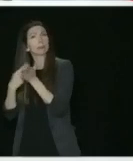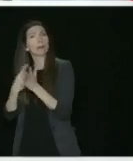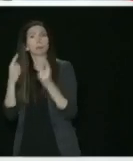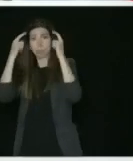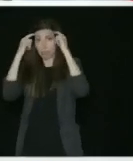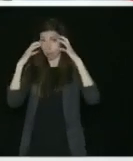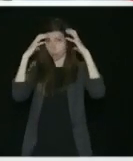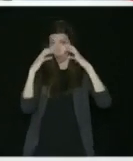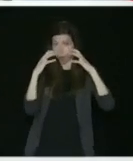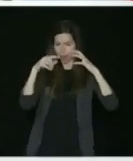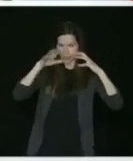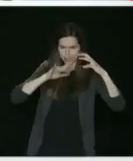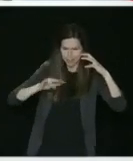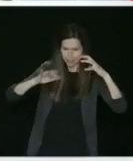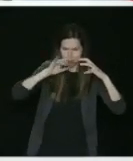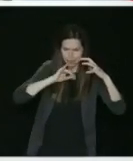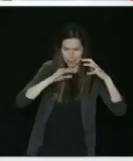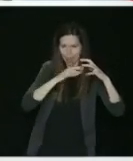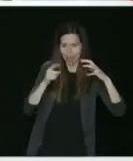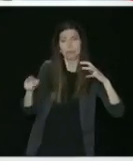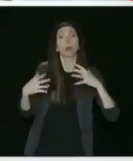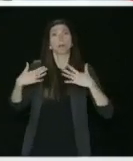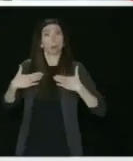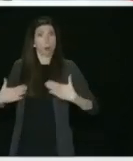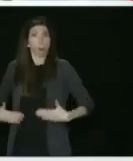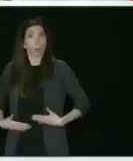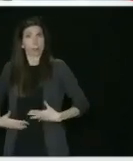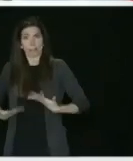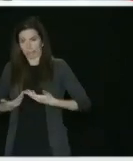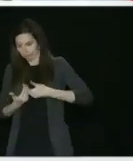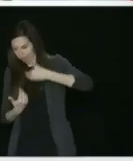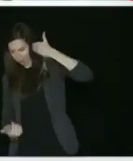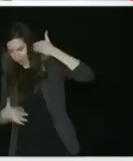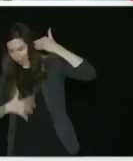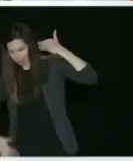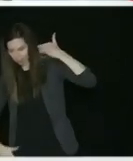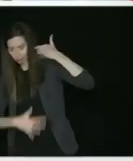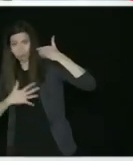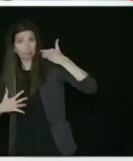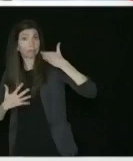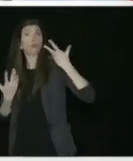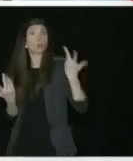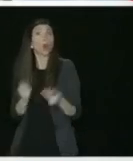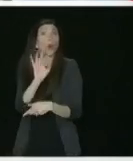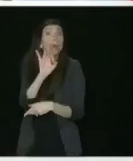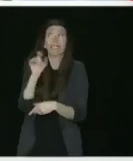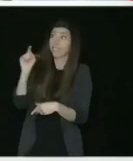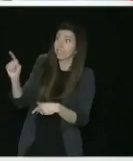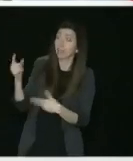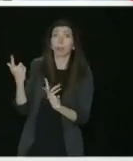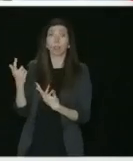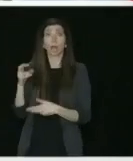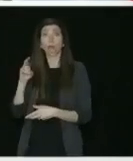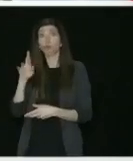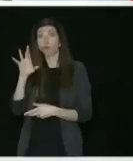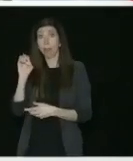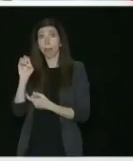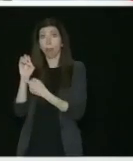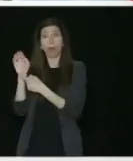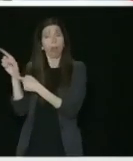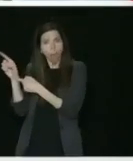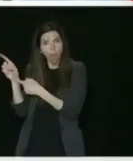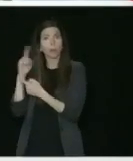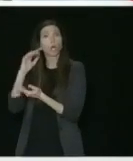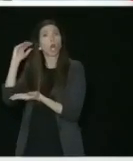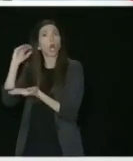of a widespread clotting event. So just to be clear, for those very rare ones with low platelet counts, we have not seen any of those cases